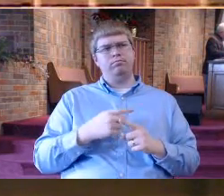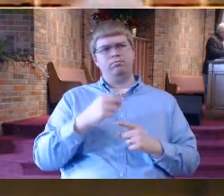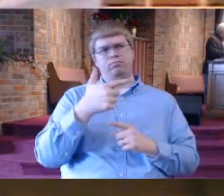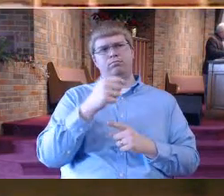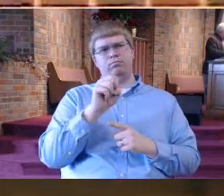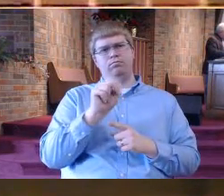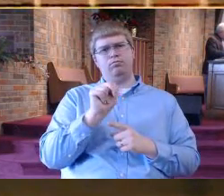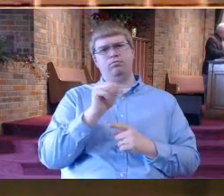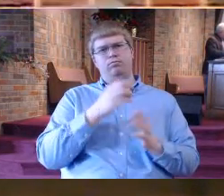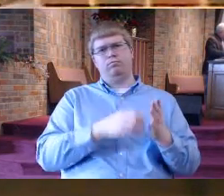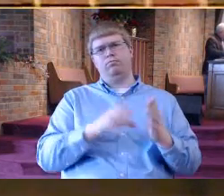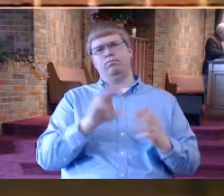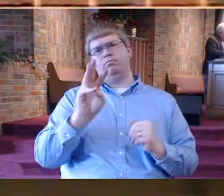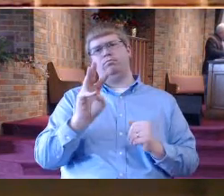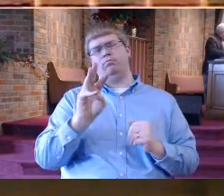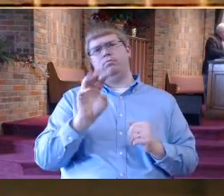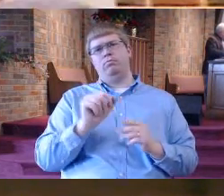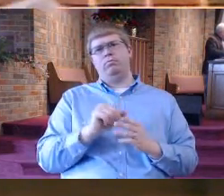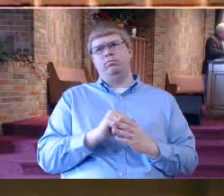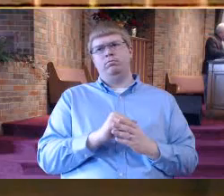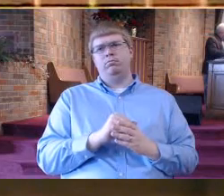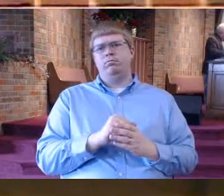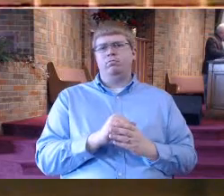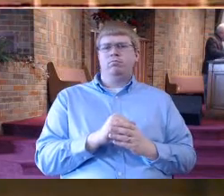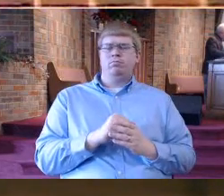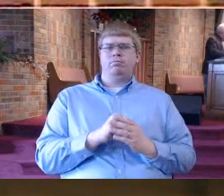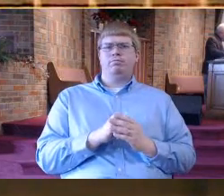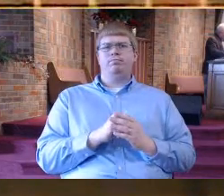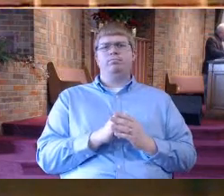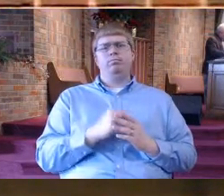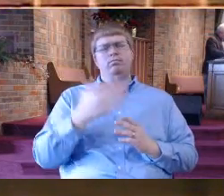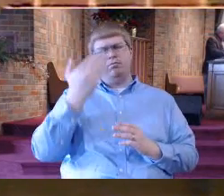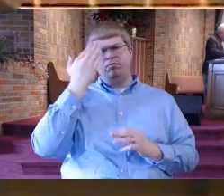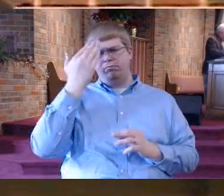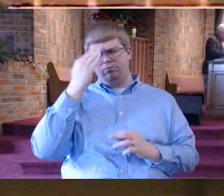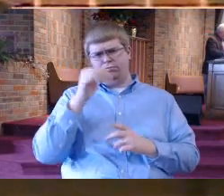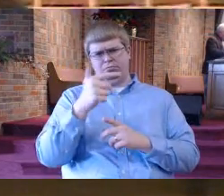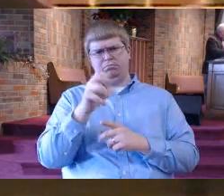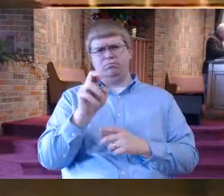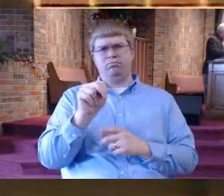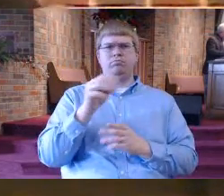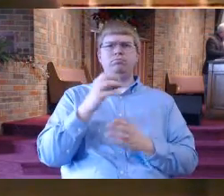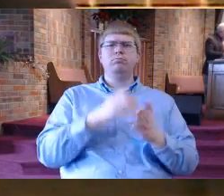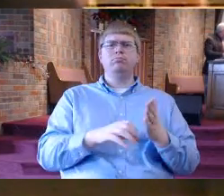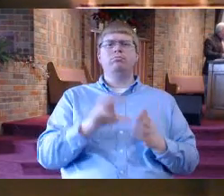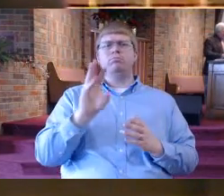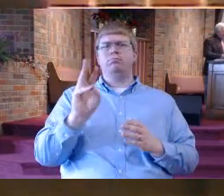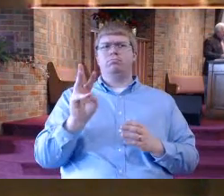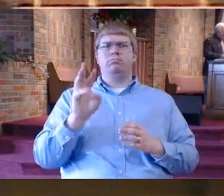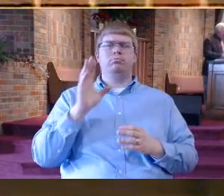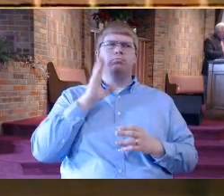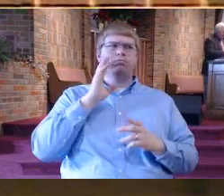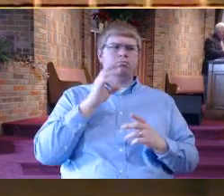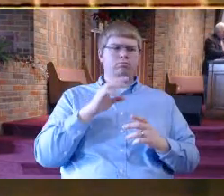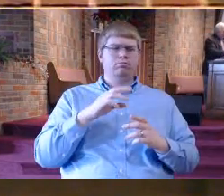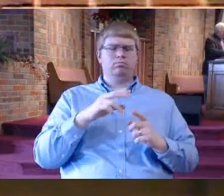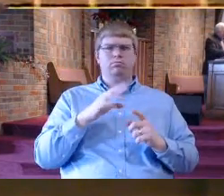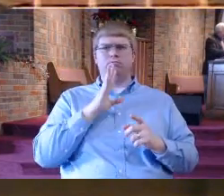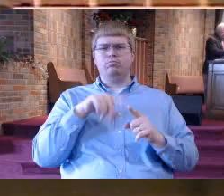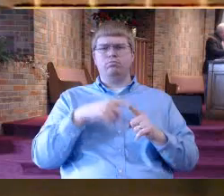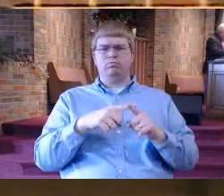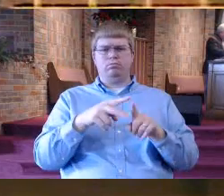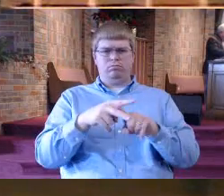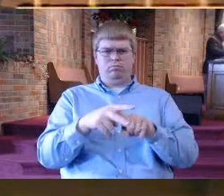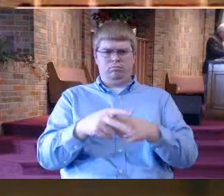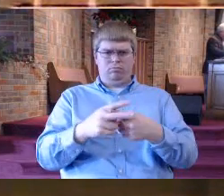Genesis chapter 6. Now, you know that Genesis chapter 6 records the beginning of what we describe